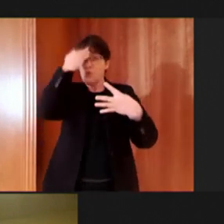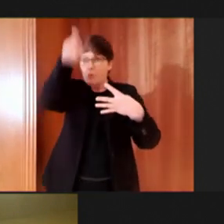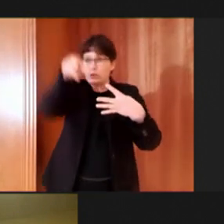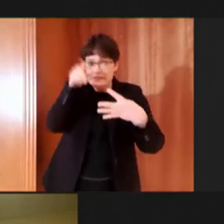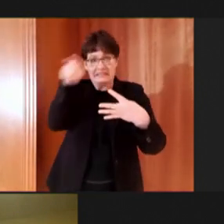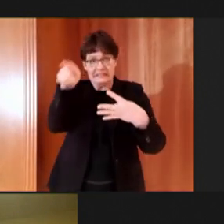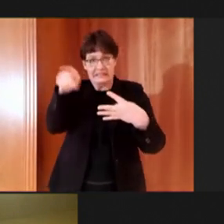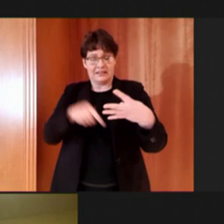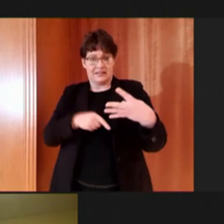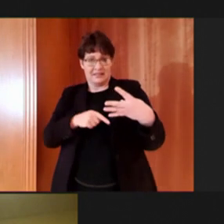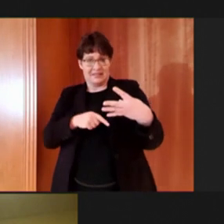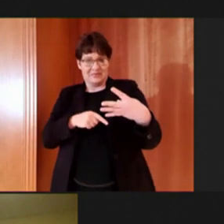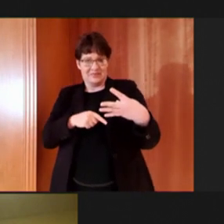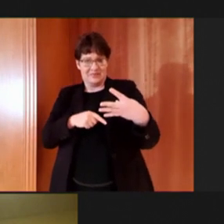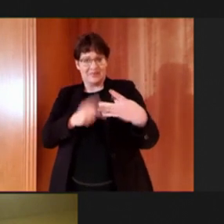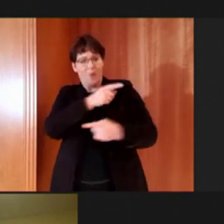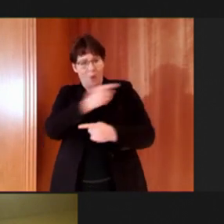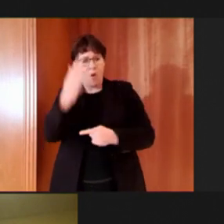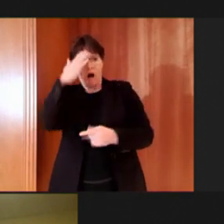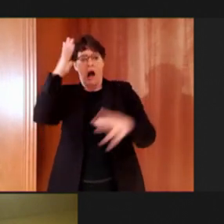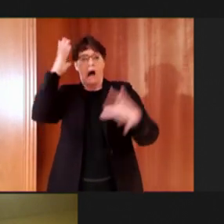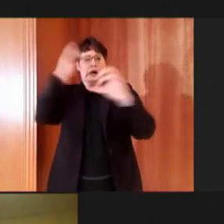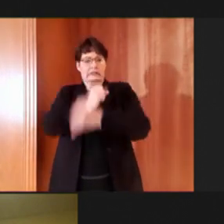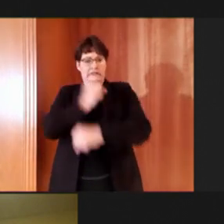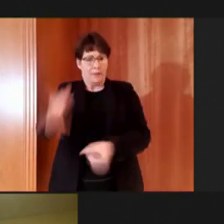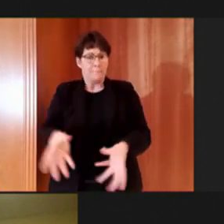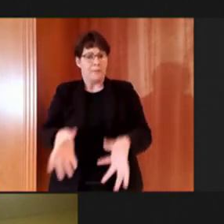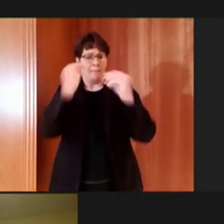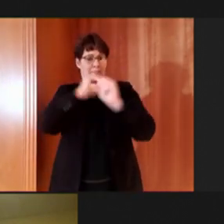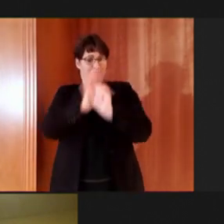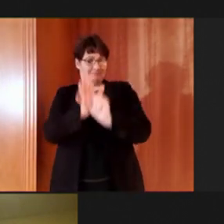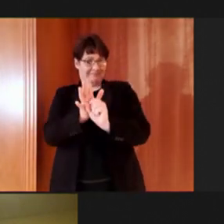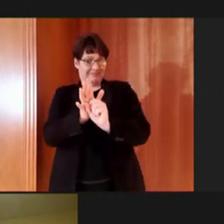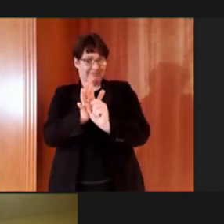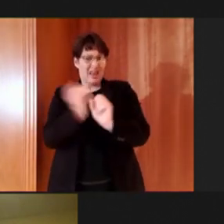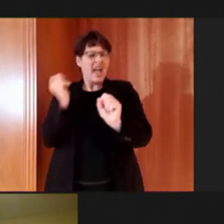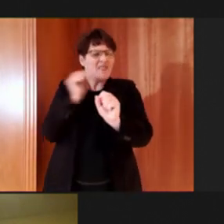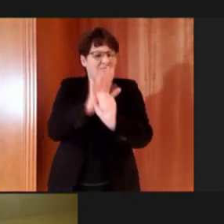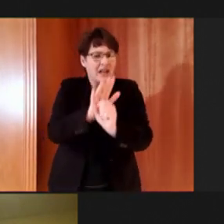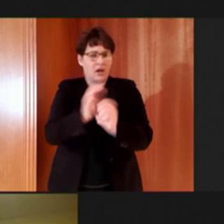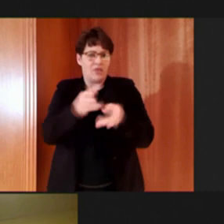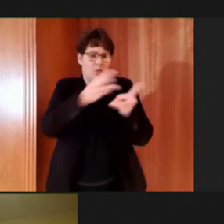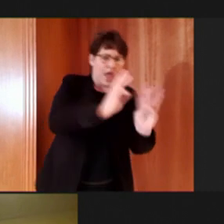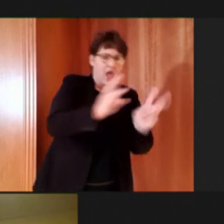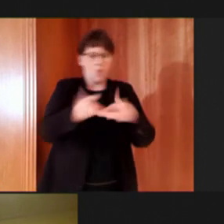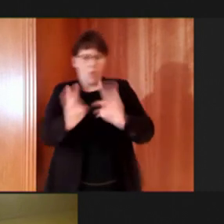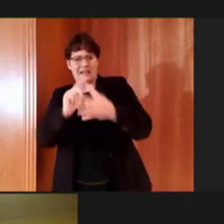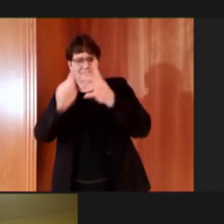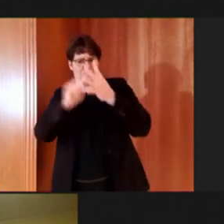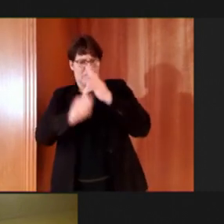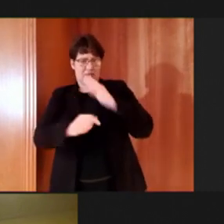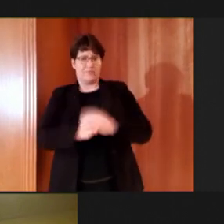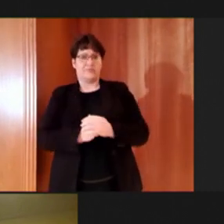that we know who has now been affected in one way or another. We now have well